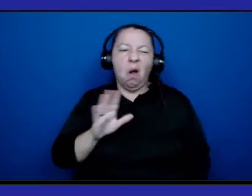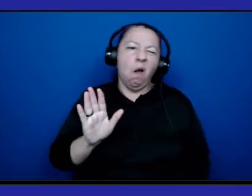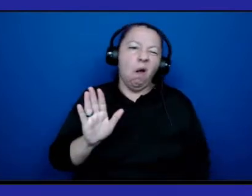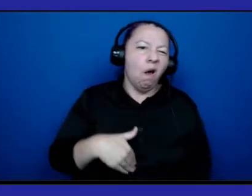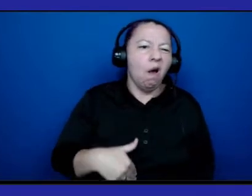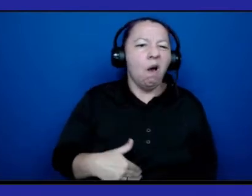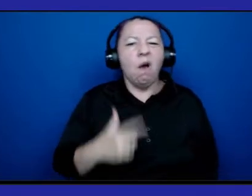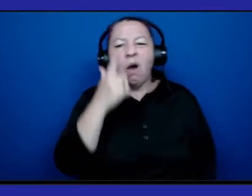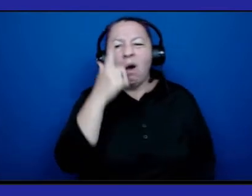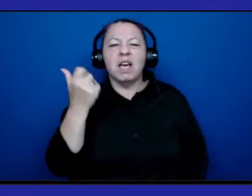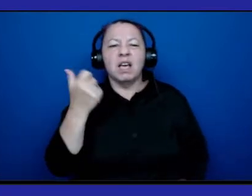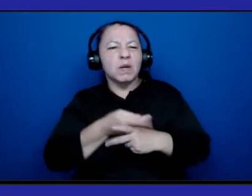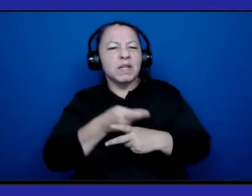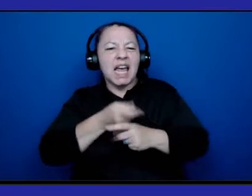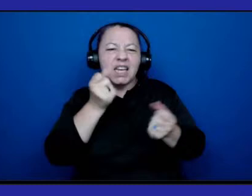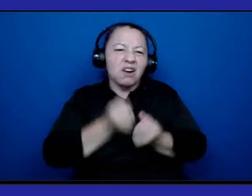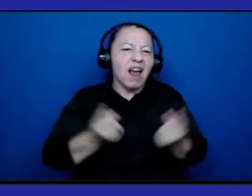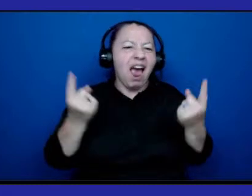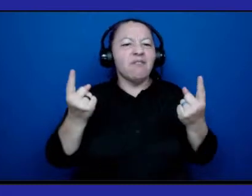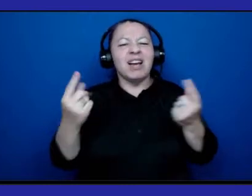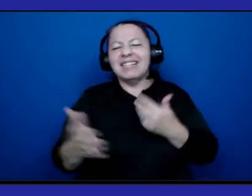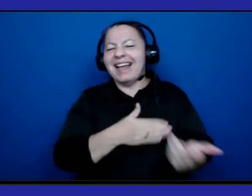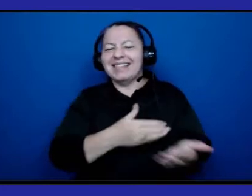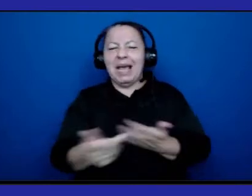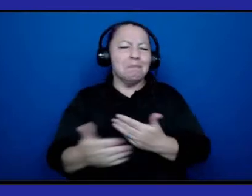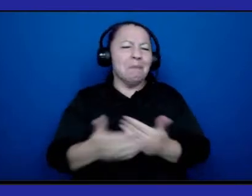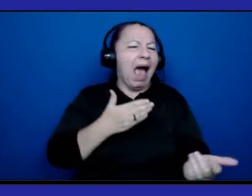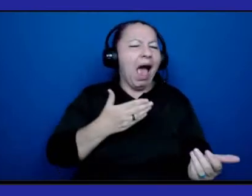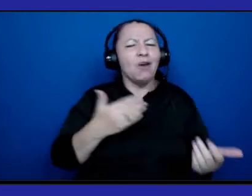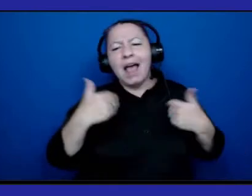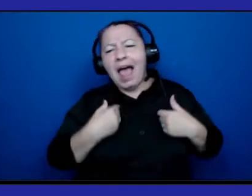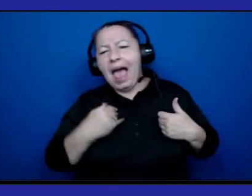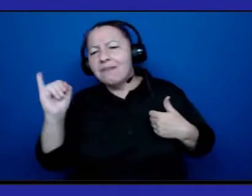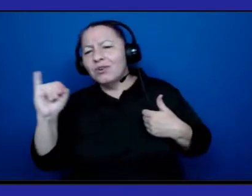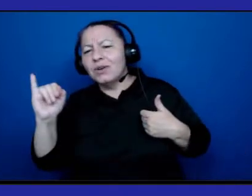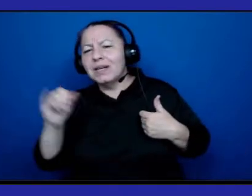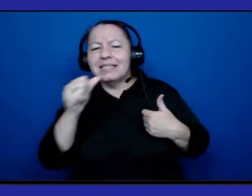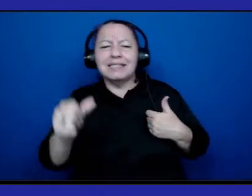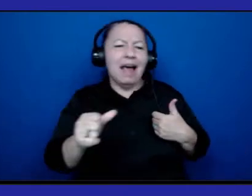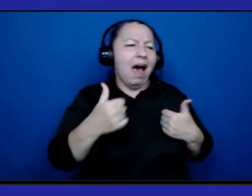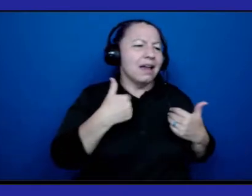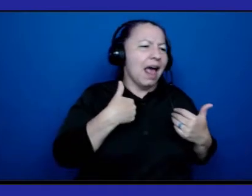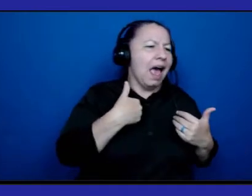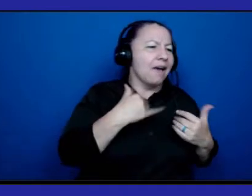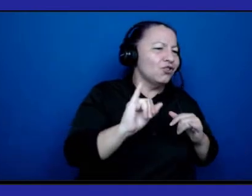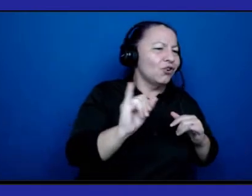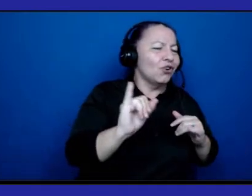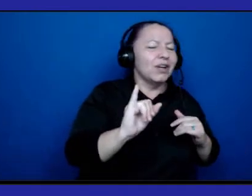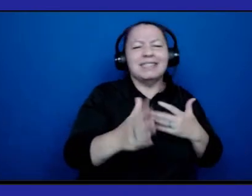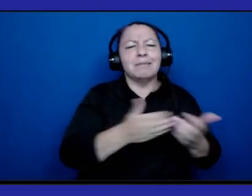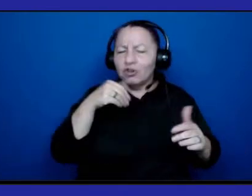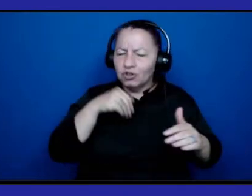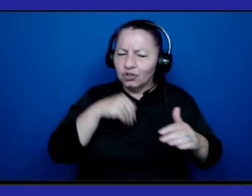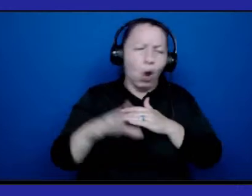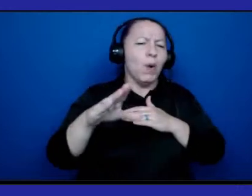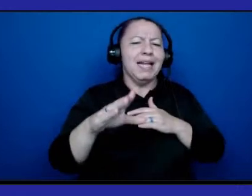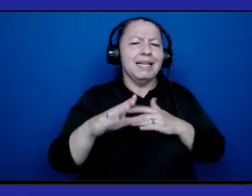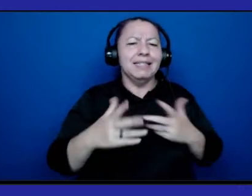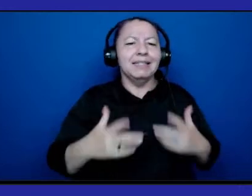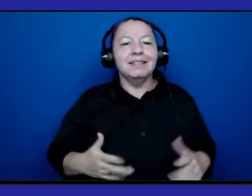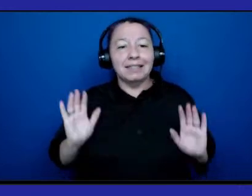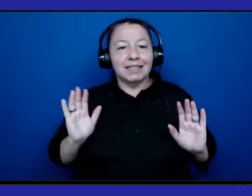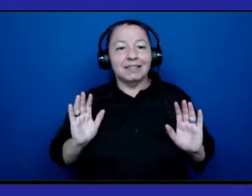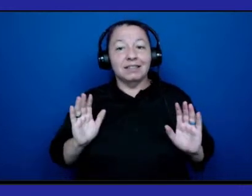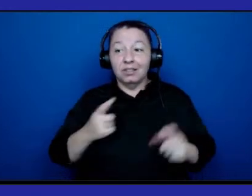take care of everybody, it doesn't matter whether or not you have insurance or not, you just go in. Right. Right, and then we